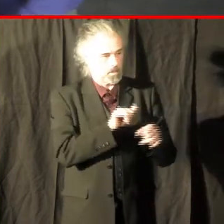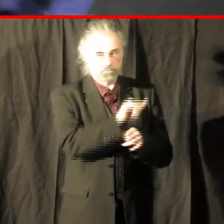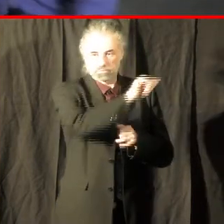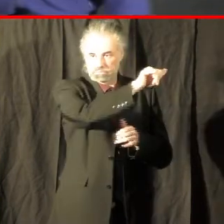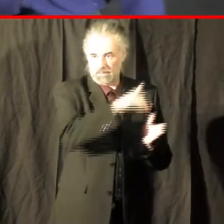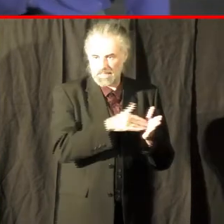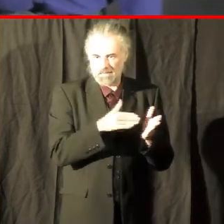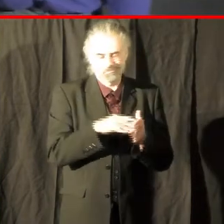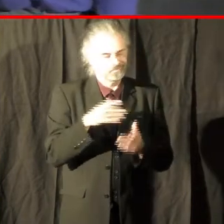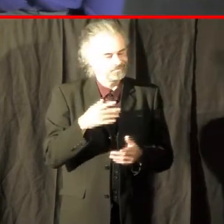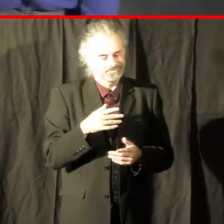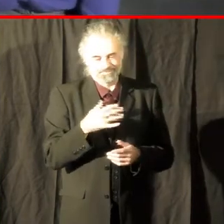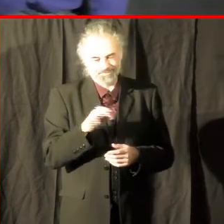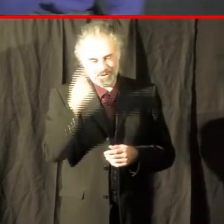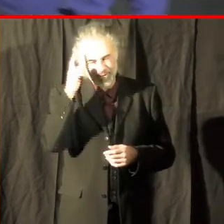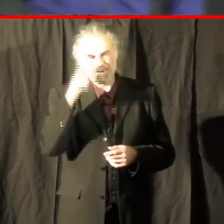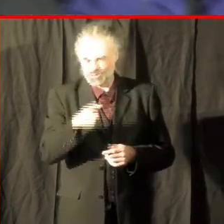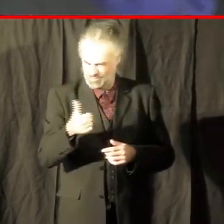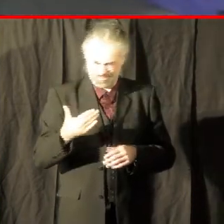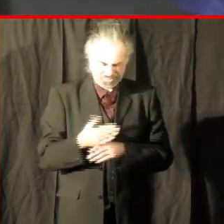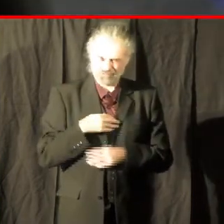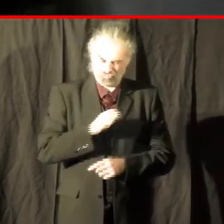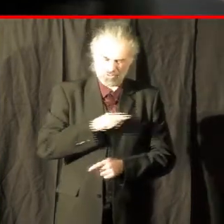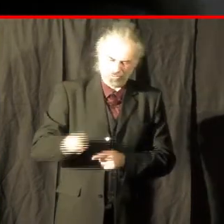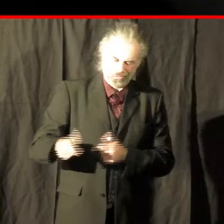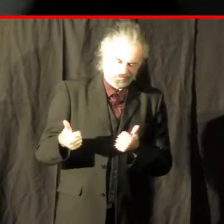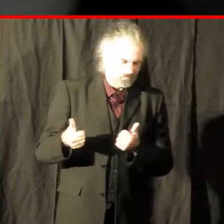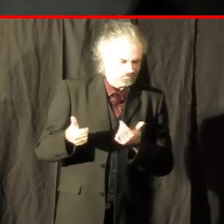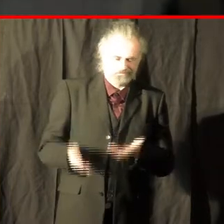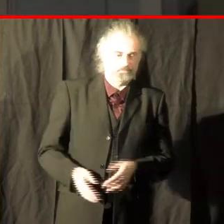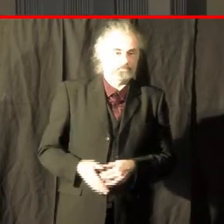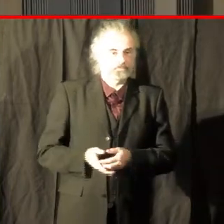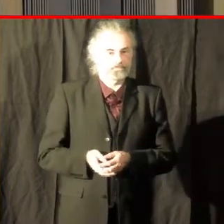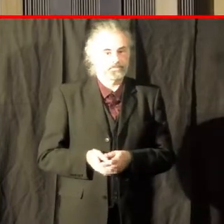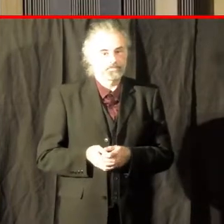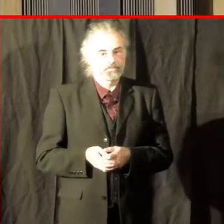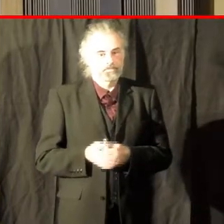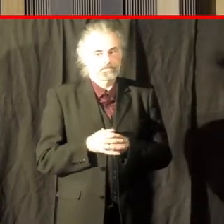worry, you've done a great job before. I trust you.